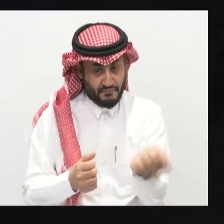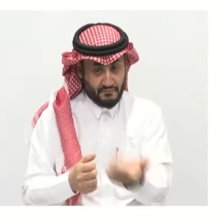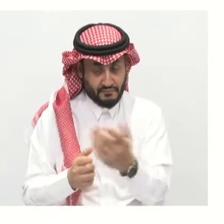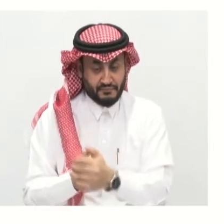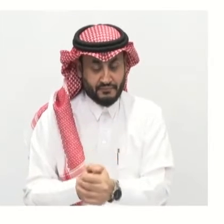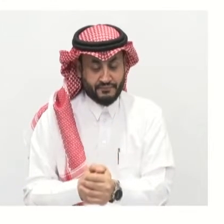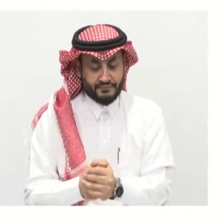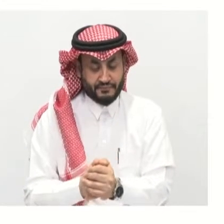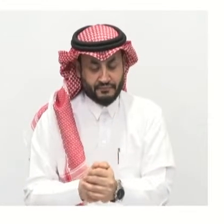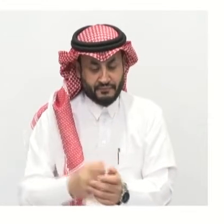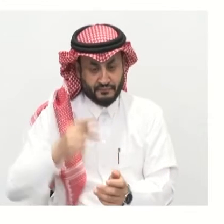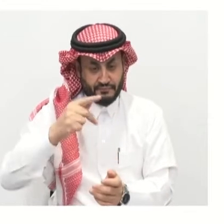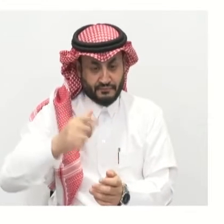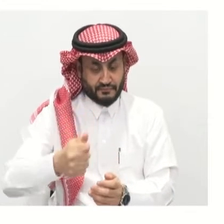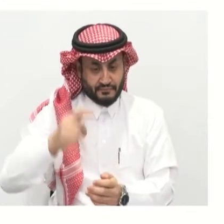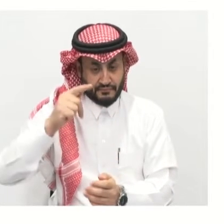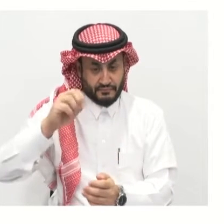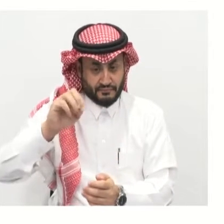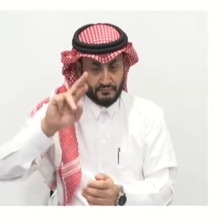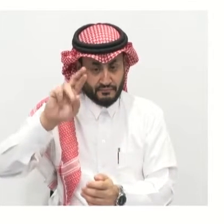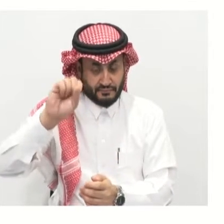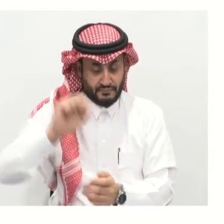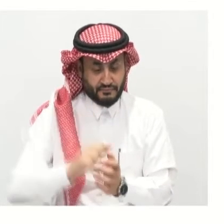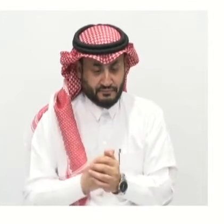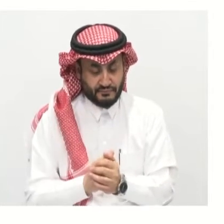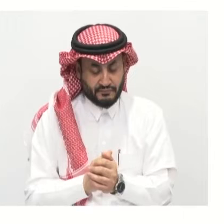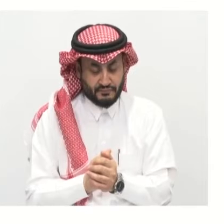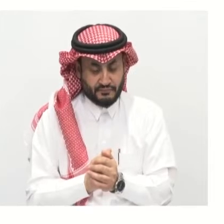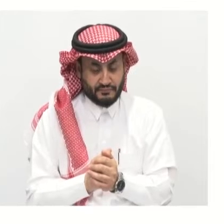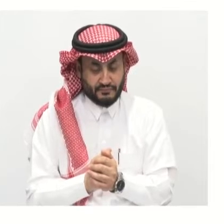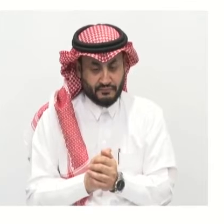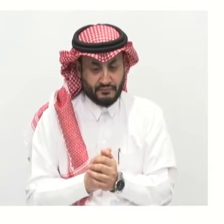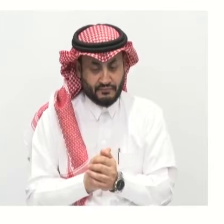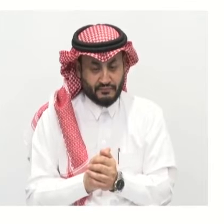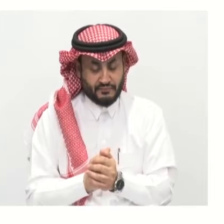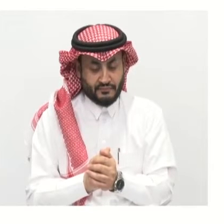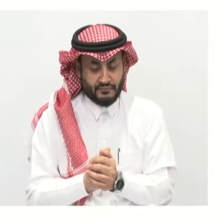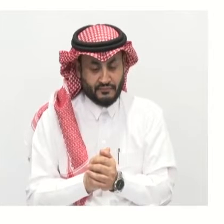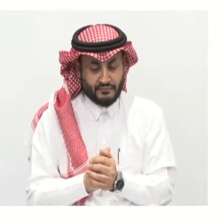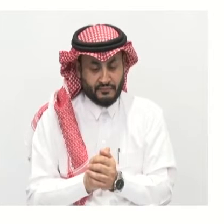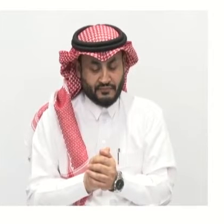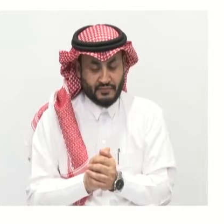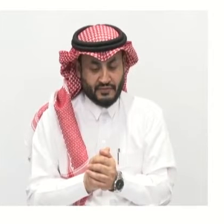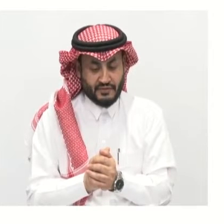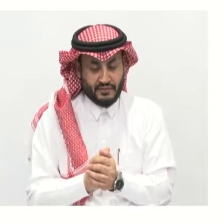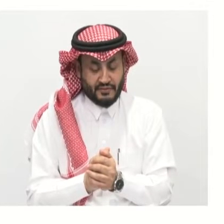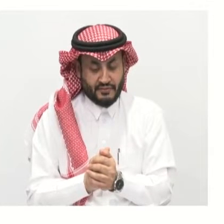papers together. Papers. So she used papers to make crafts.